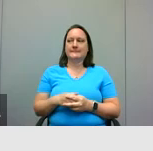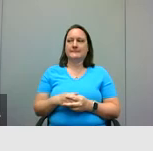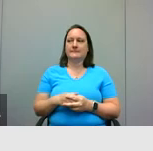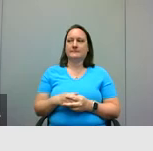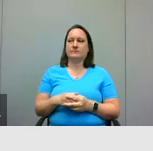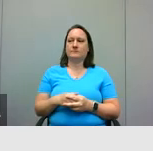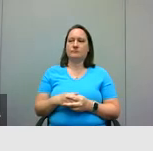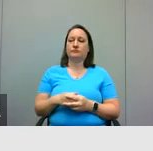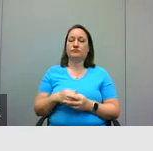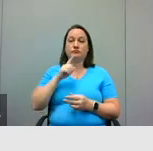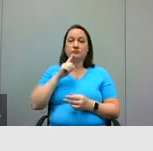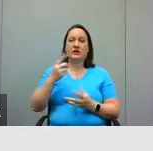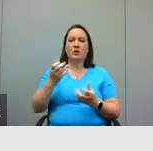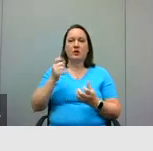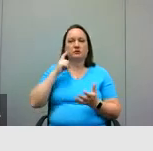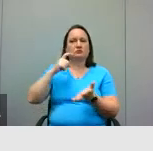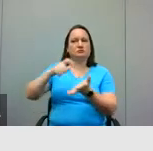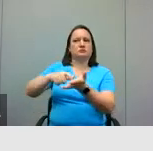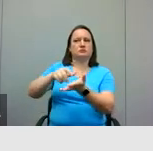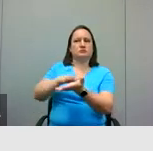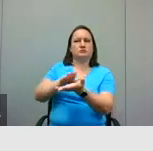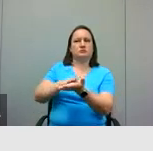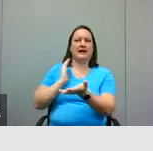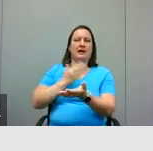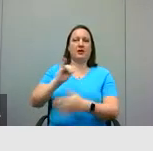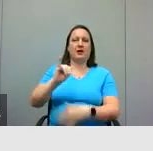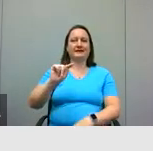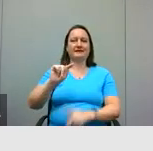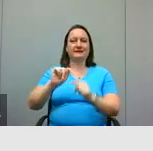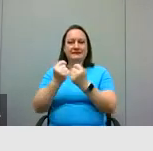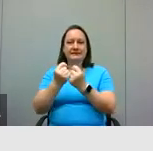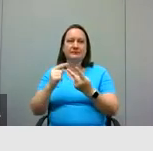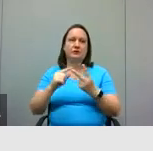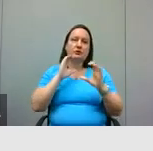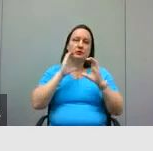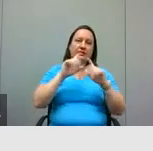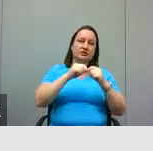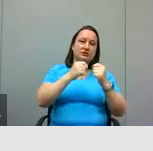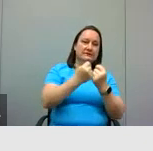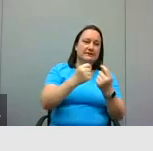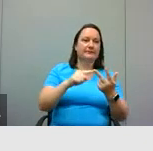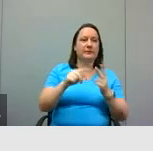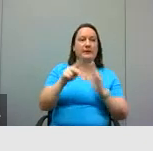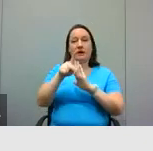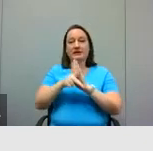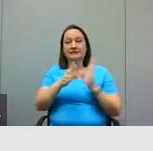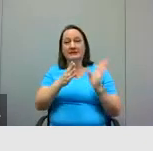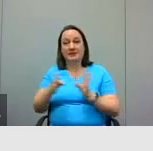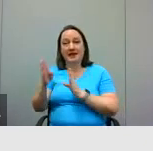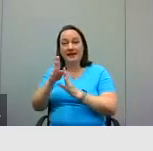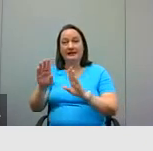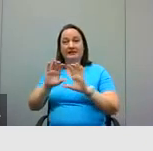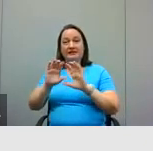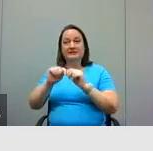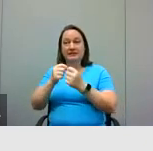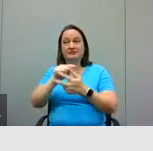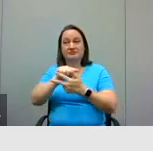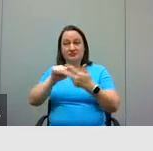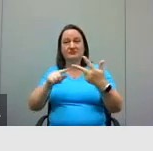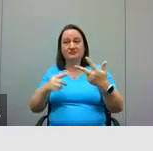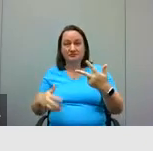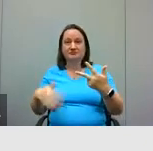acknowledge our IT team, our communications team, our policy and planning, who have just done a great